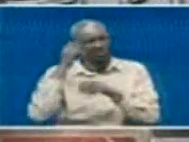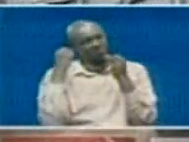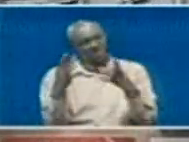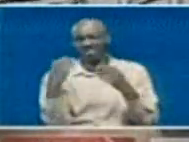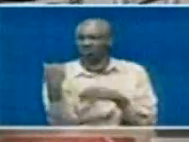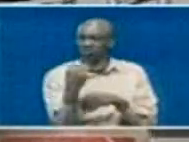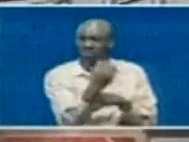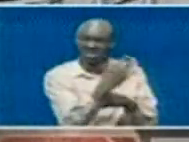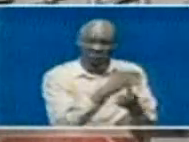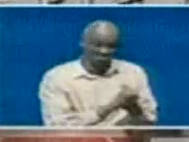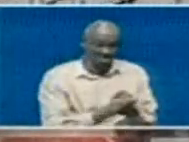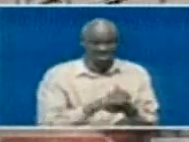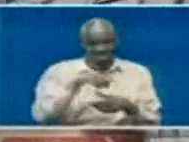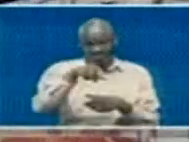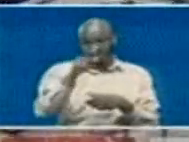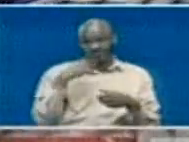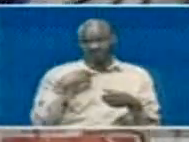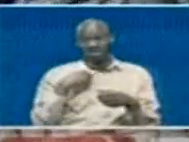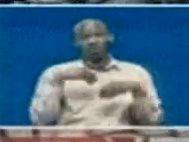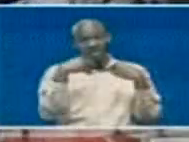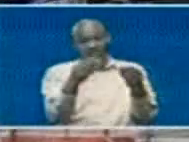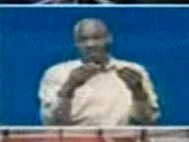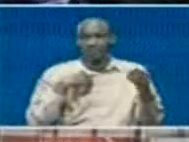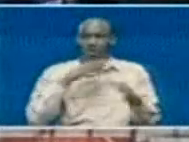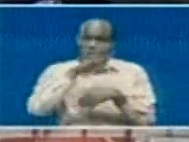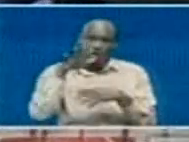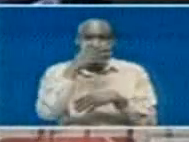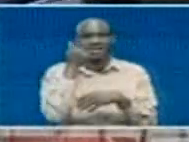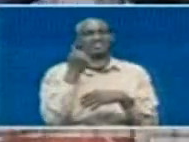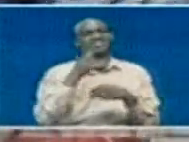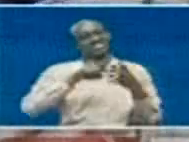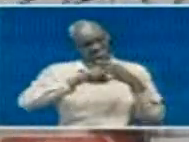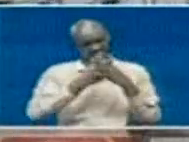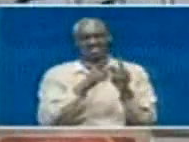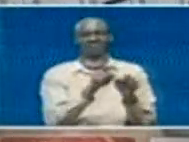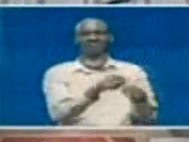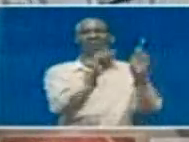lots of children. Did her best to give him all a better start.